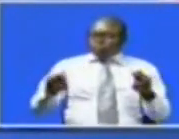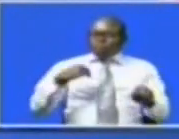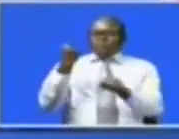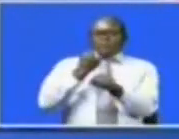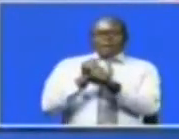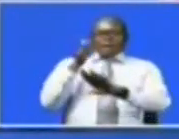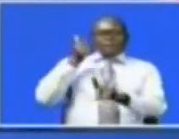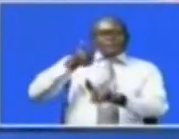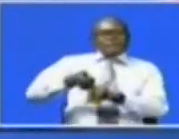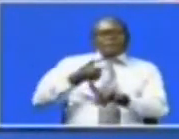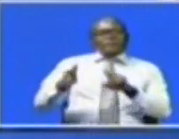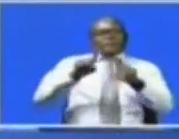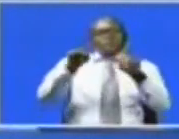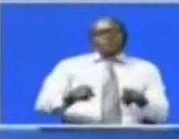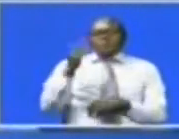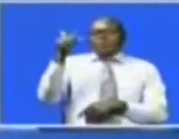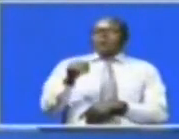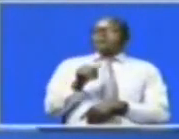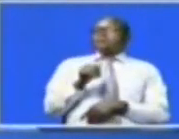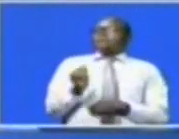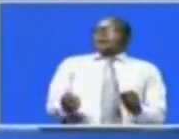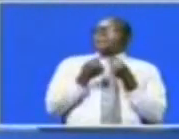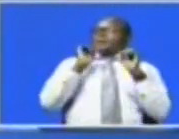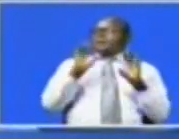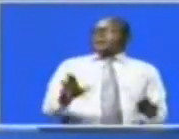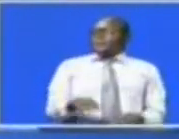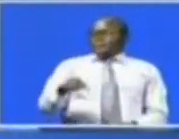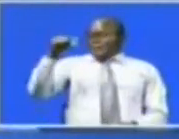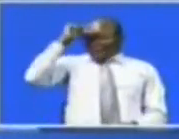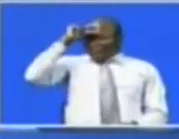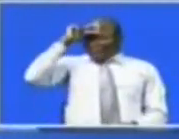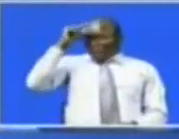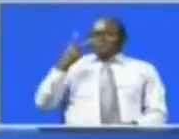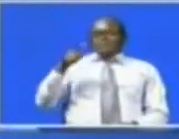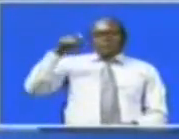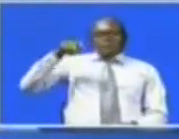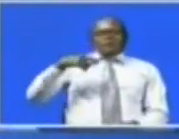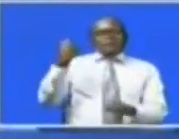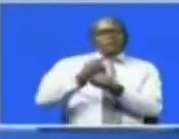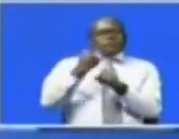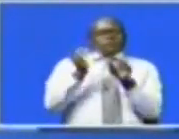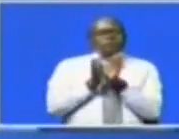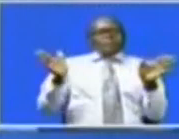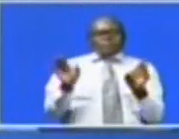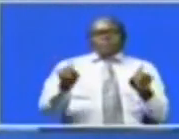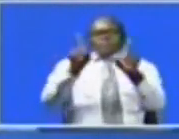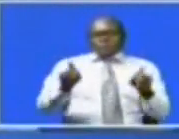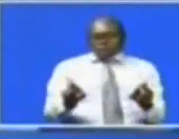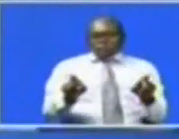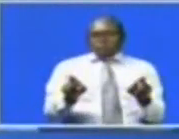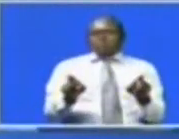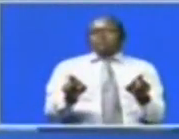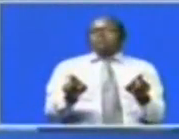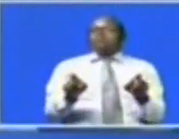that attack. And so the question now is, why hasn't that happened yet? Does the government not see the need to conduct that public inquiry on even